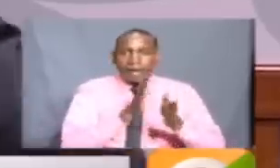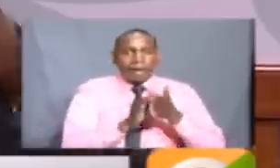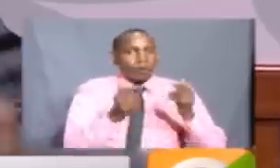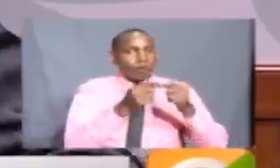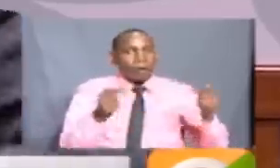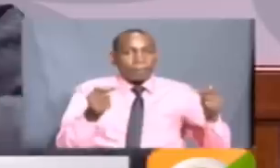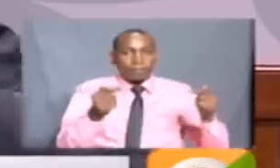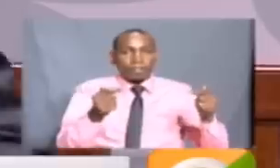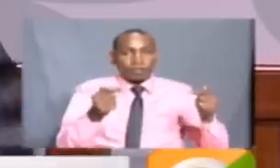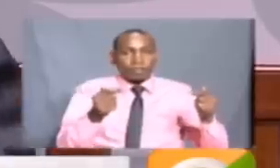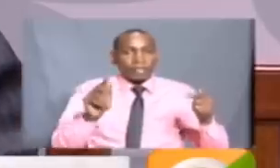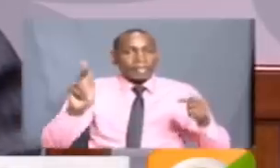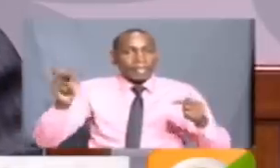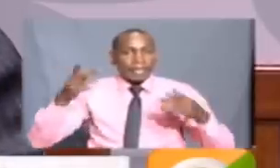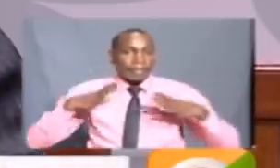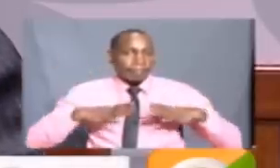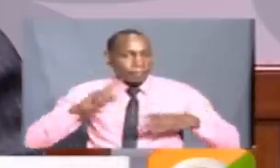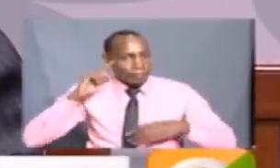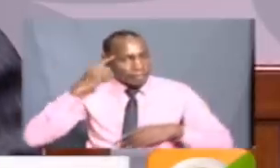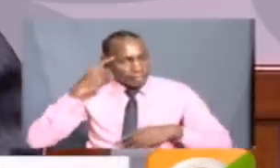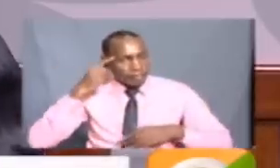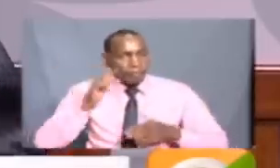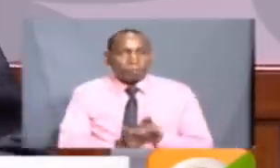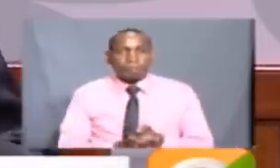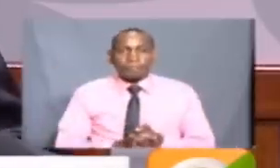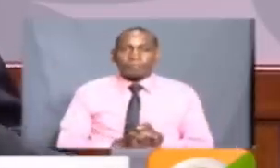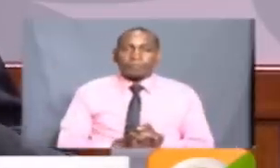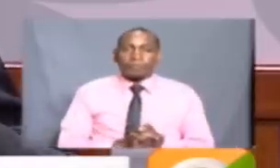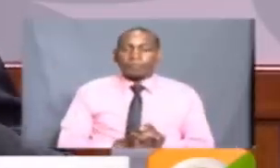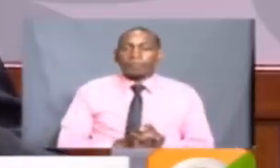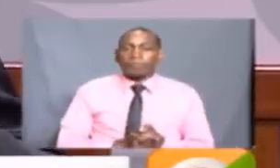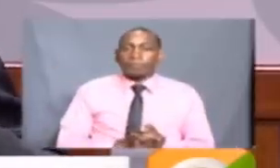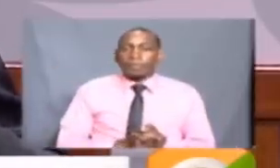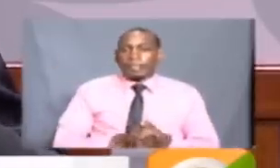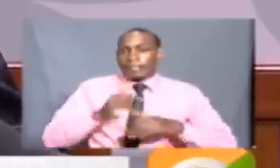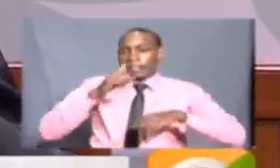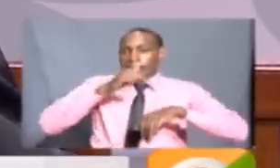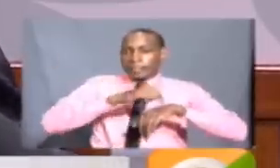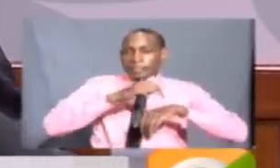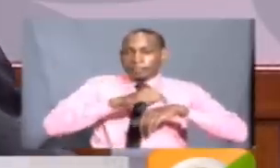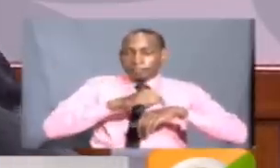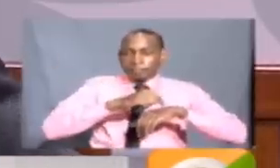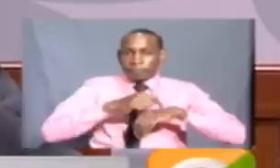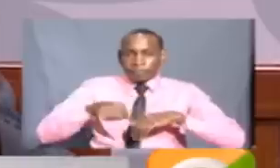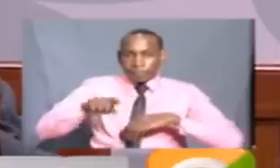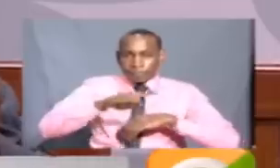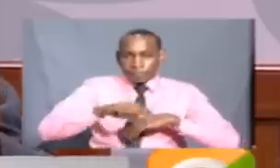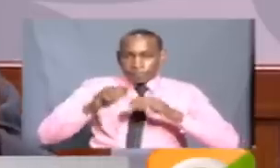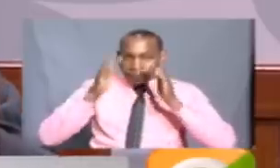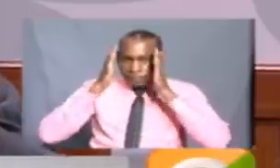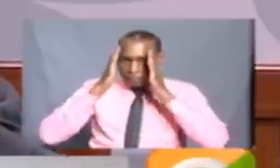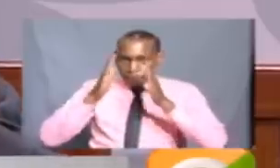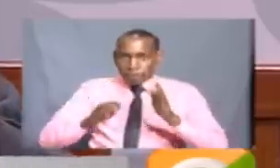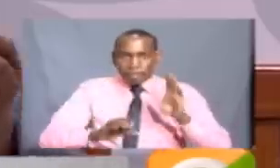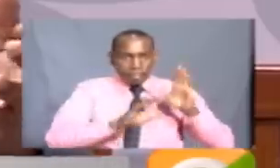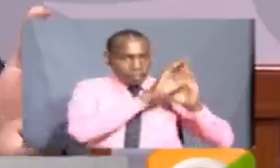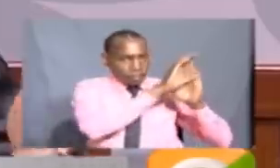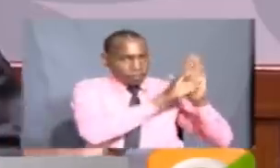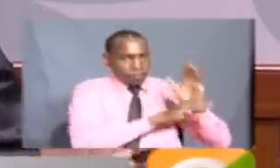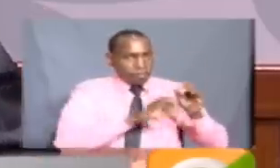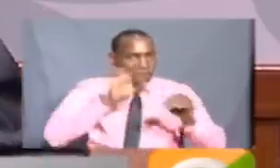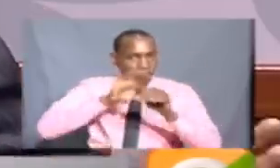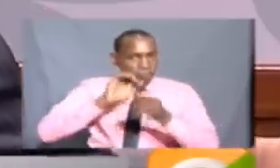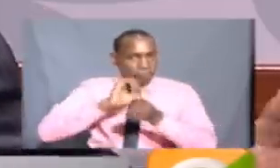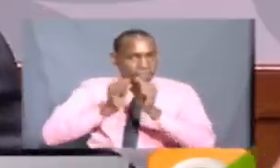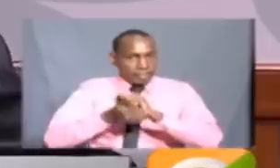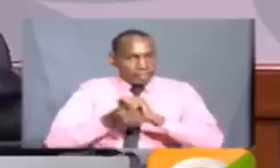opposition in the minds of Kenyans. Right. And therefore, when you see us moving toward the referendum and it being